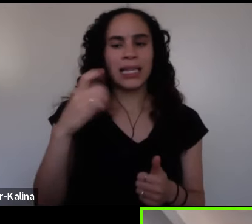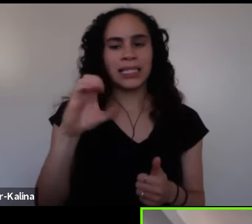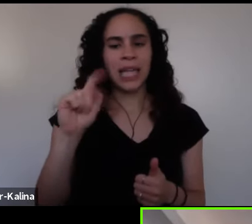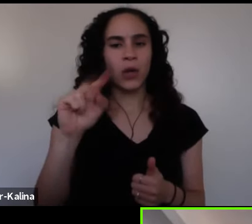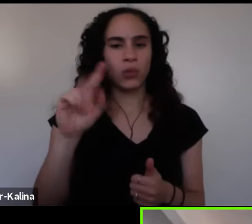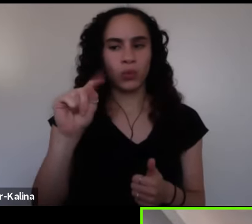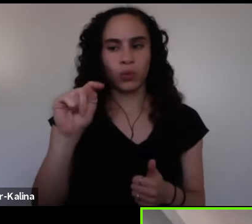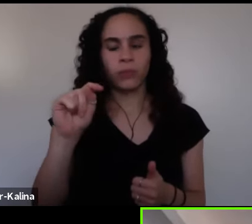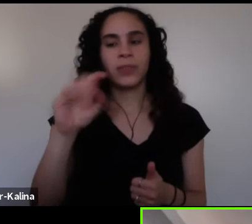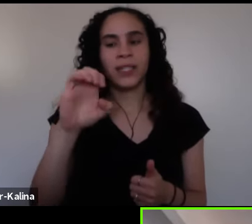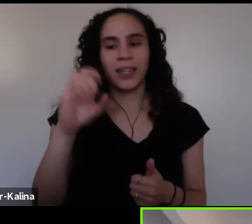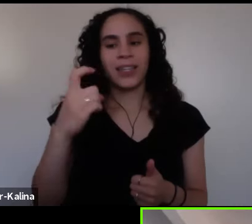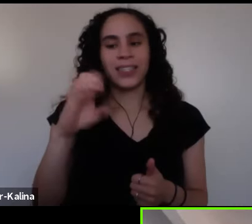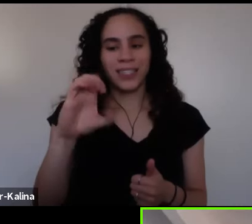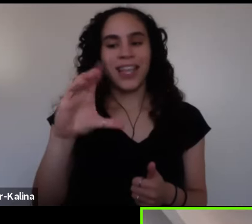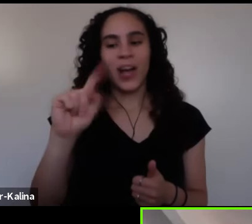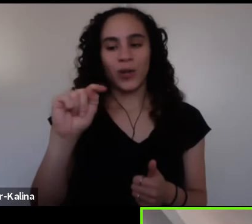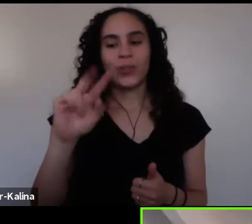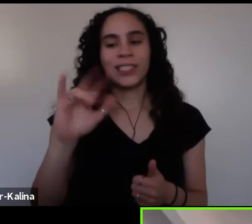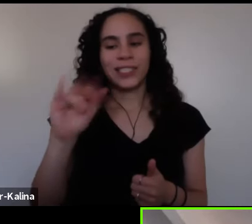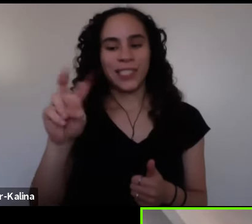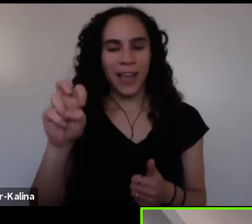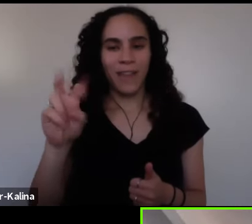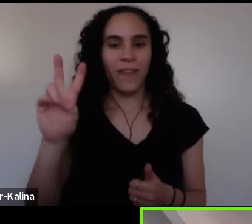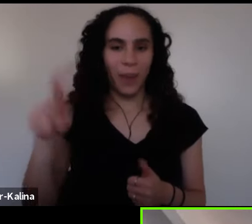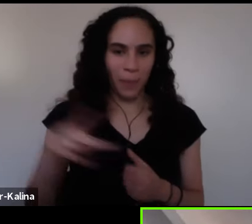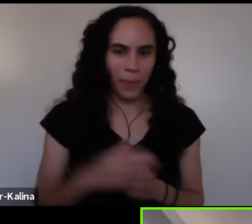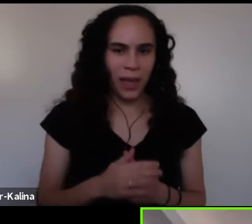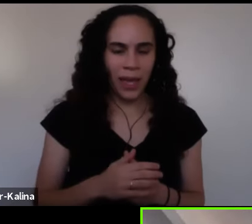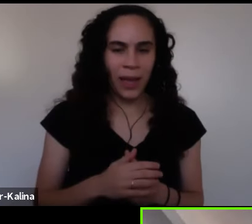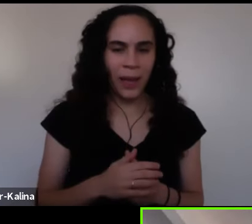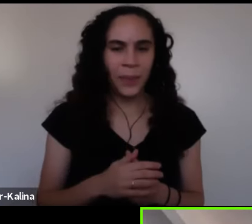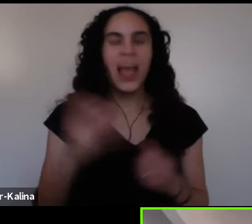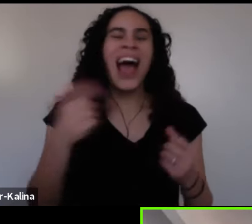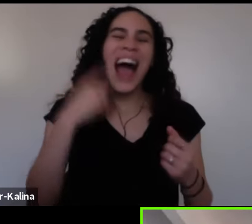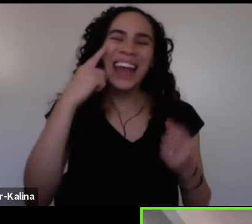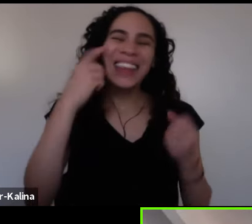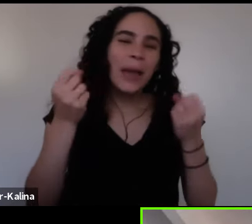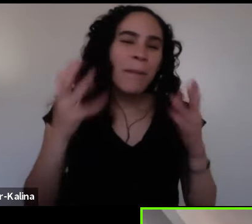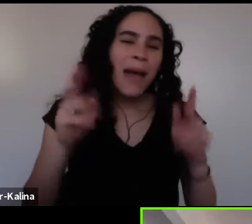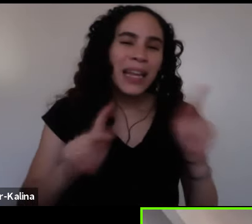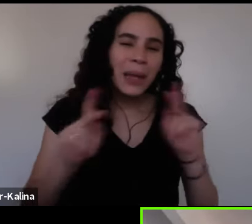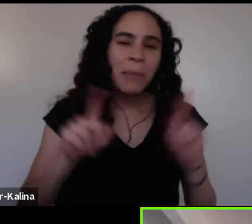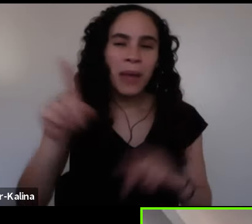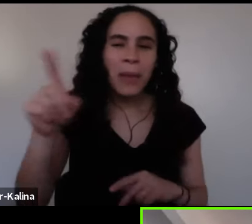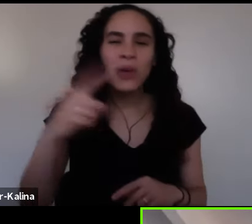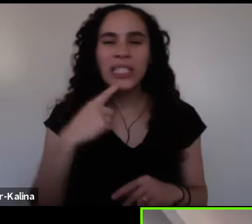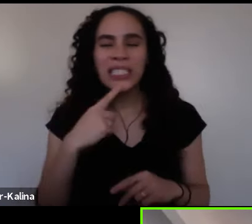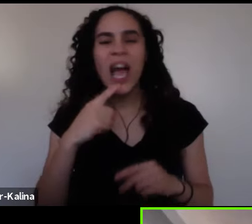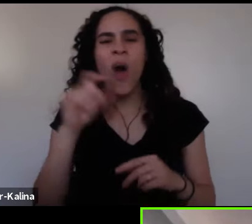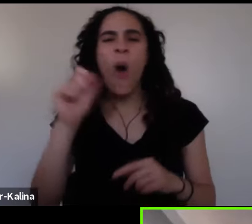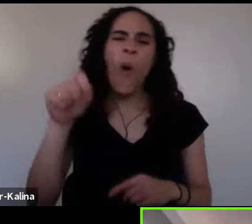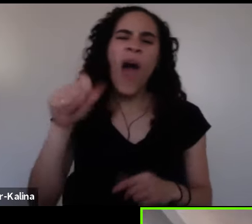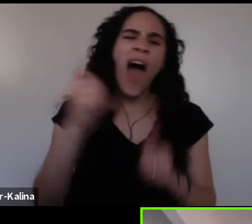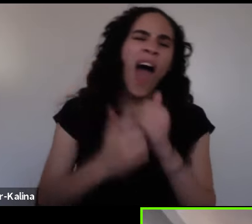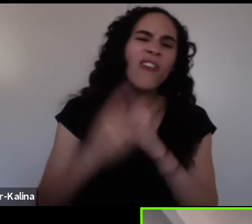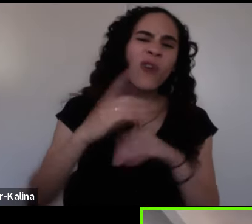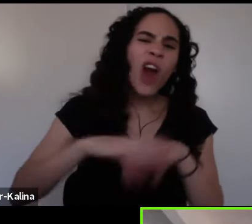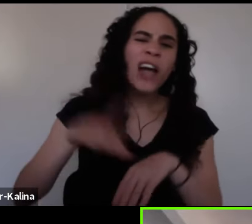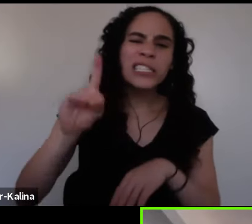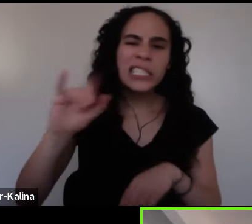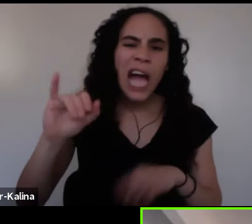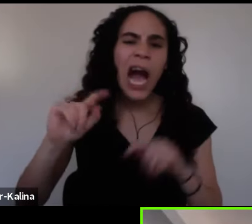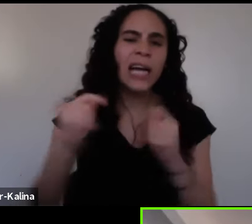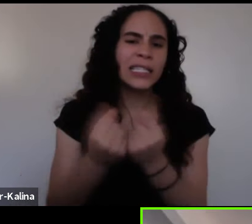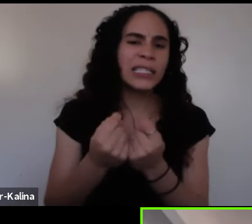And then what we like to say, I think a lot of companies say this, like everyone's on a DEI team. Well, we really believe that everyone is on